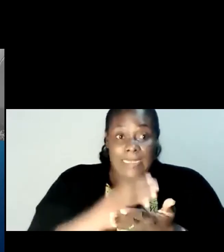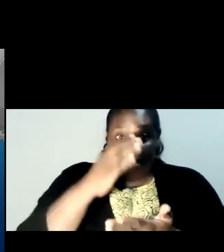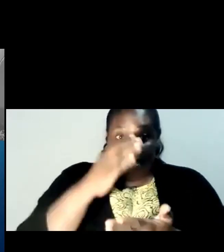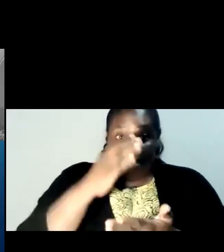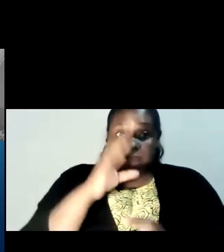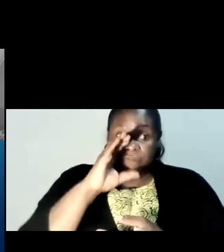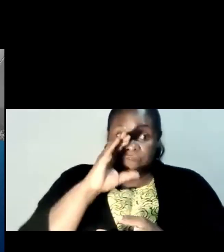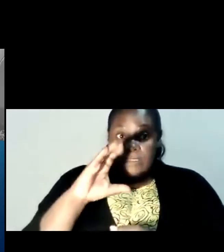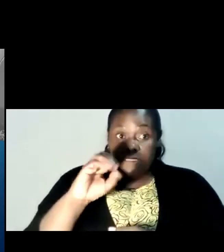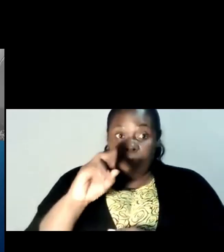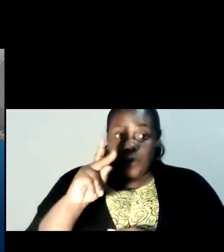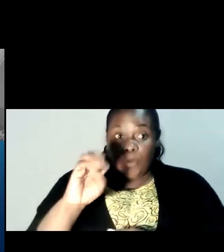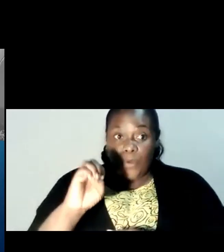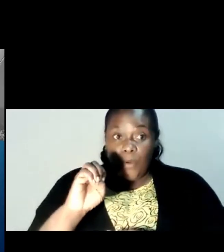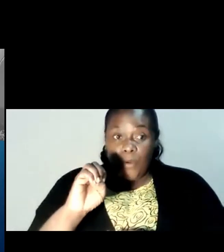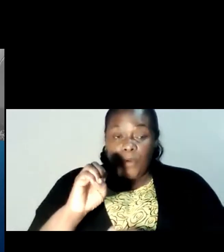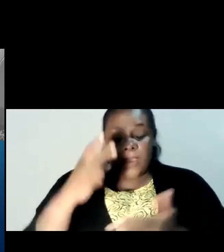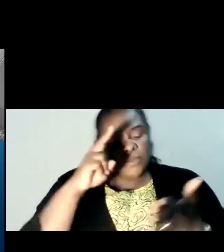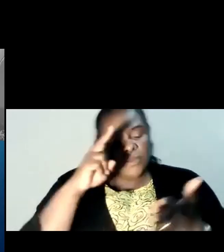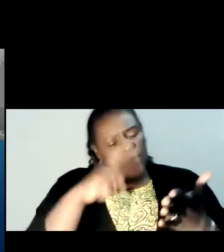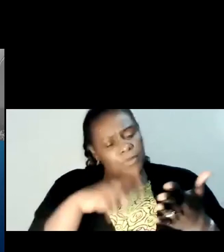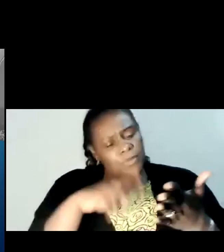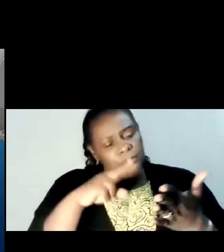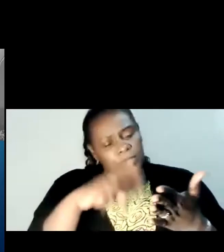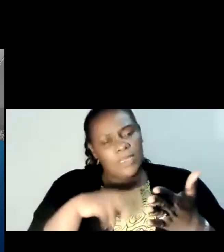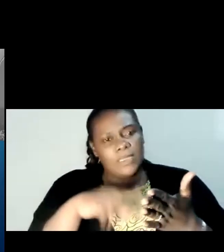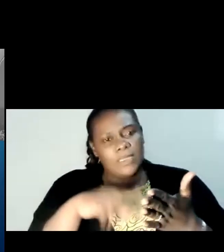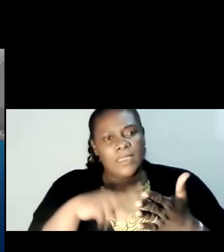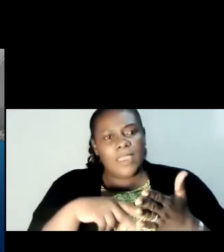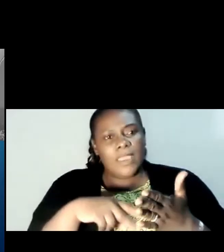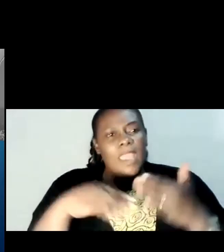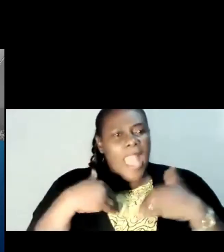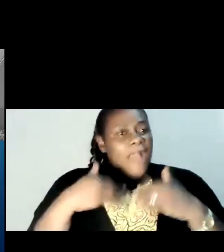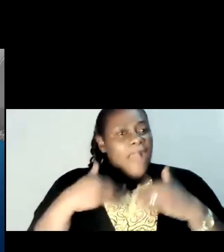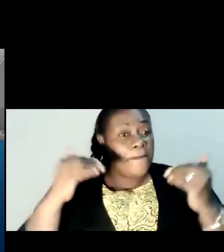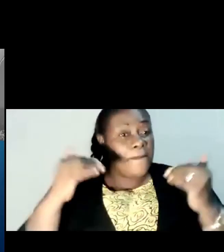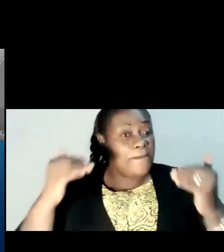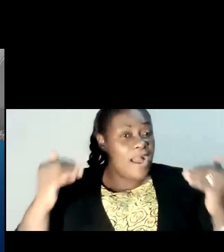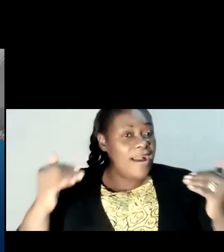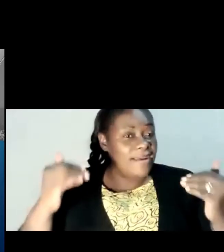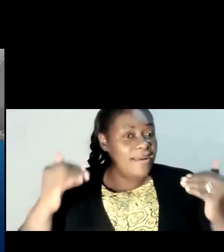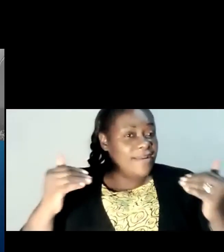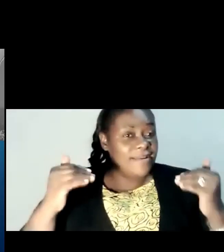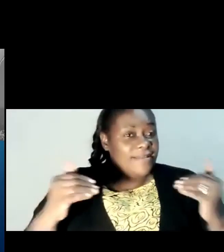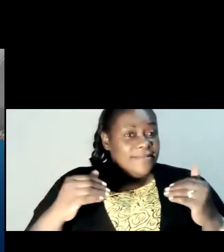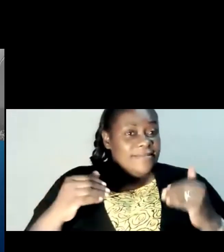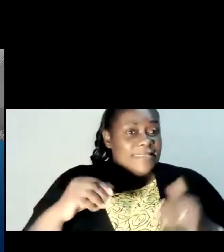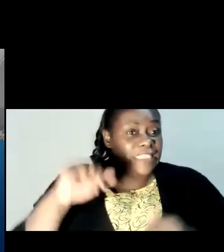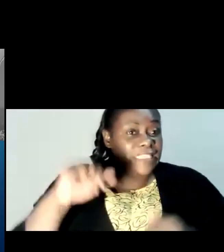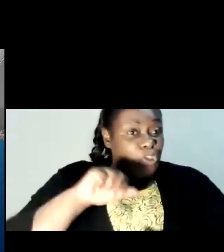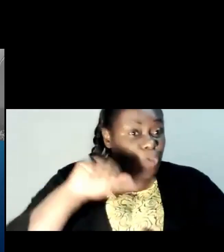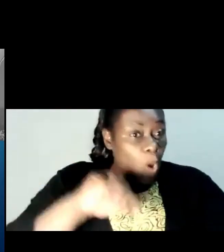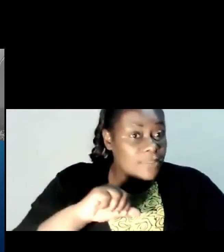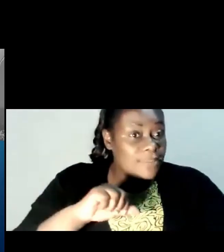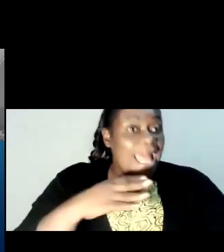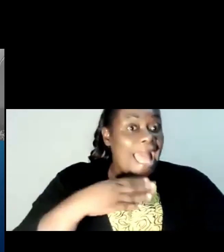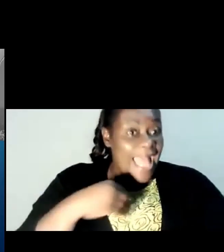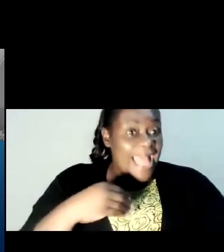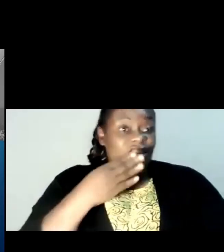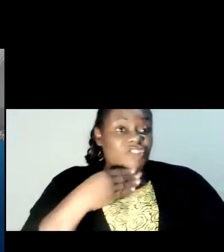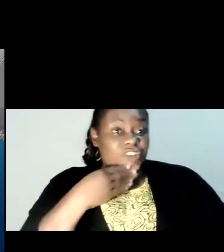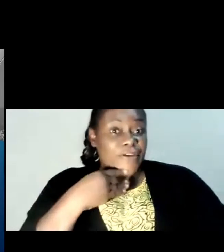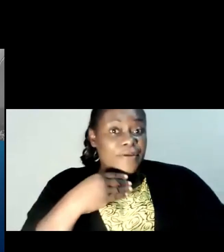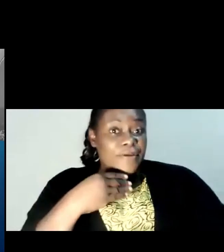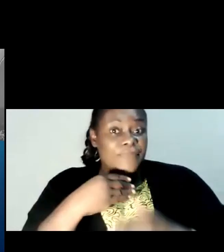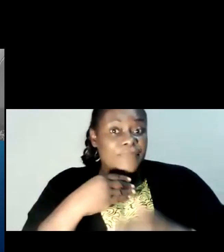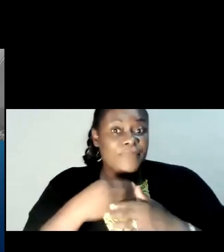Coke tends to contain quite a lot of salt, more salt than you would think, and quite a lot of sugar. So read your